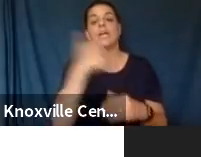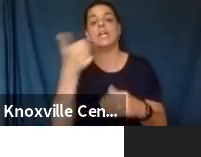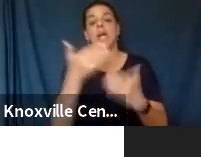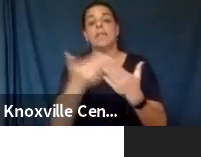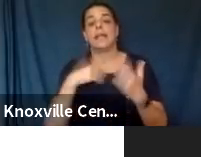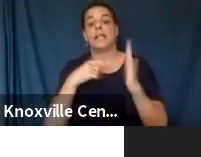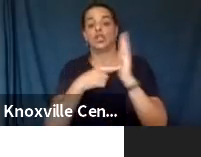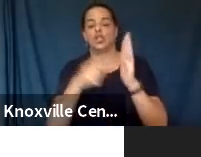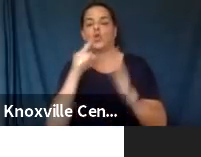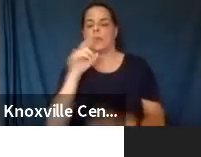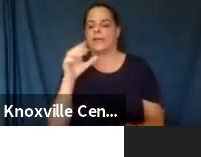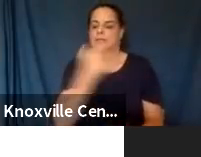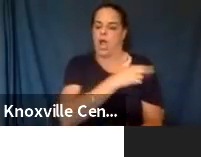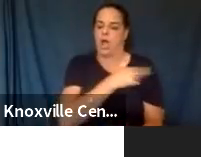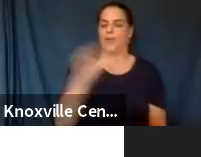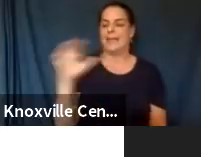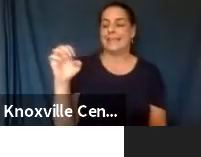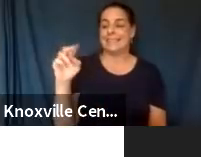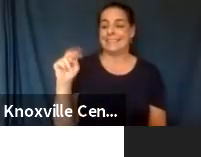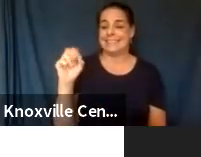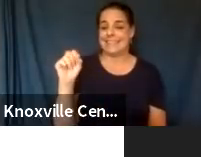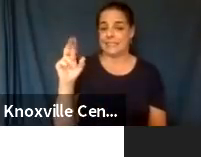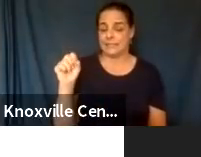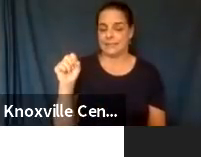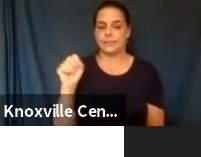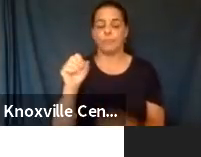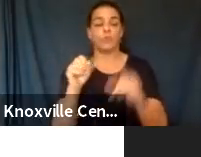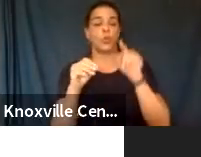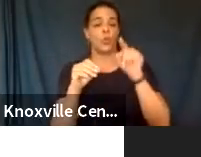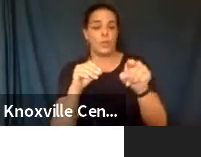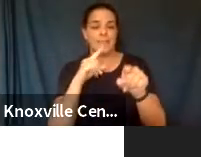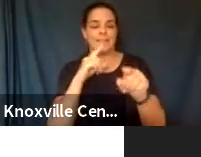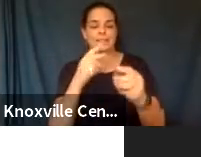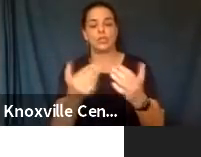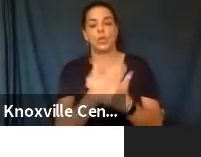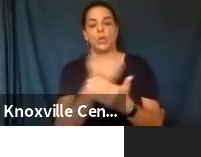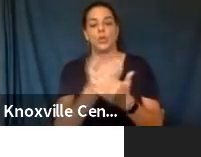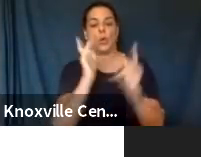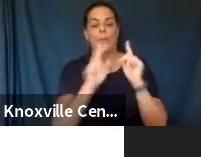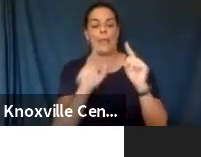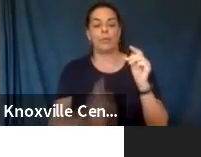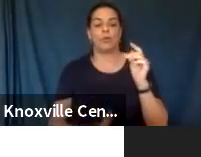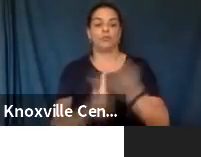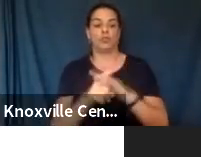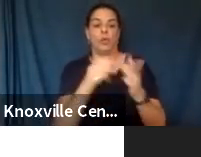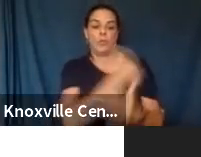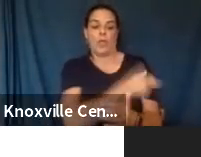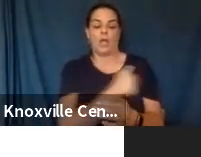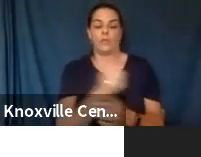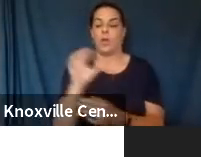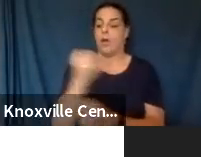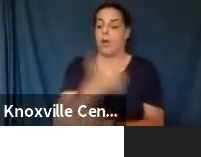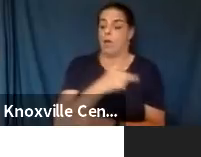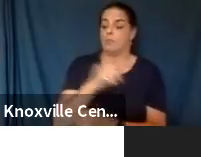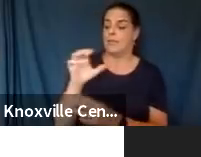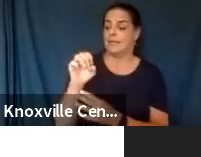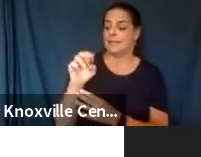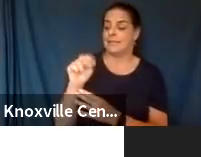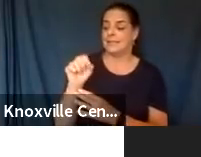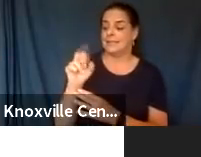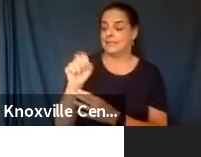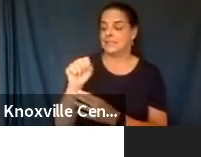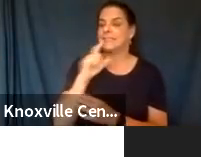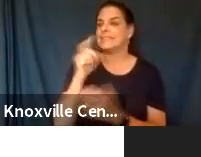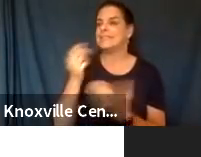hospital census. So these are new people that end up in the hospital. Hospital census across the district is the number of people who are in the hospital at any